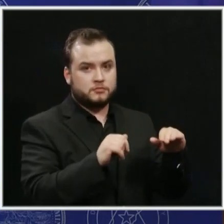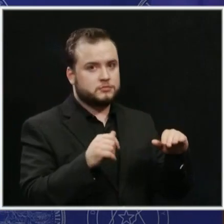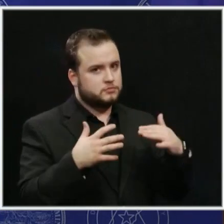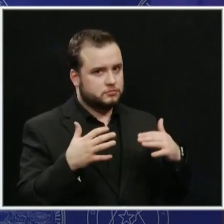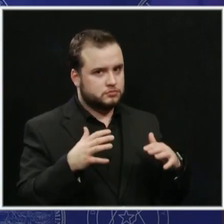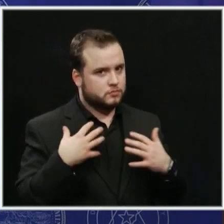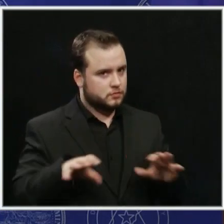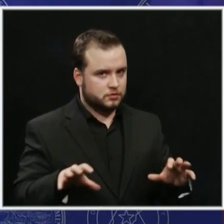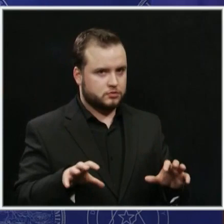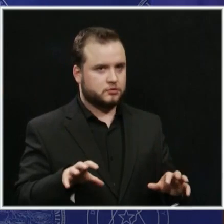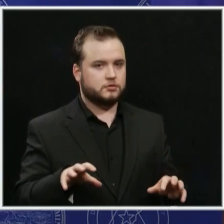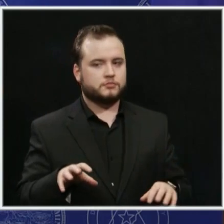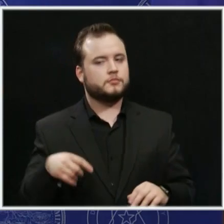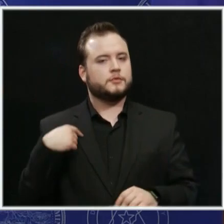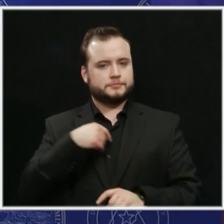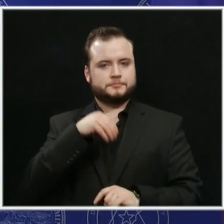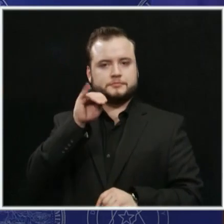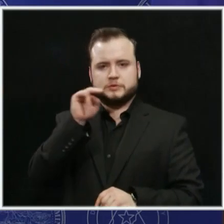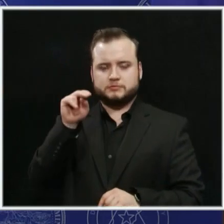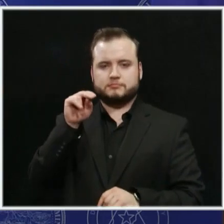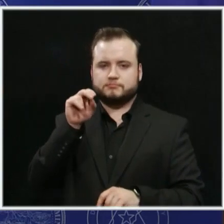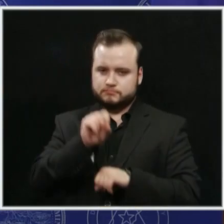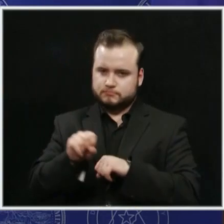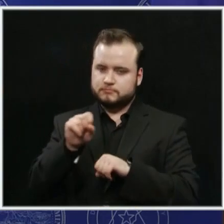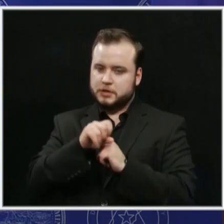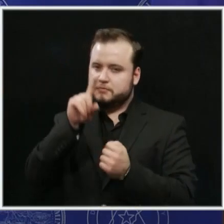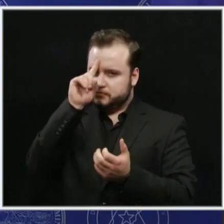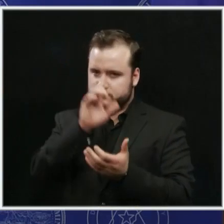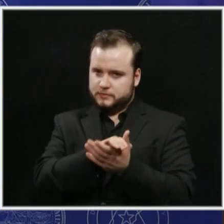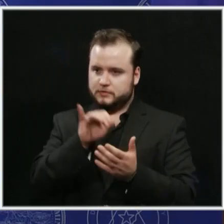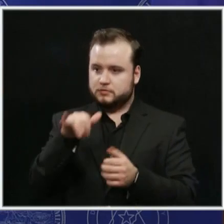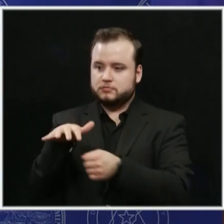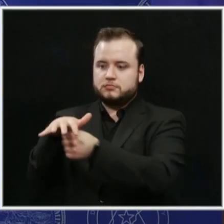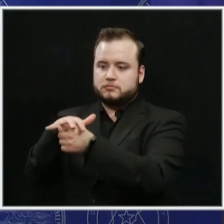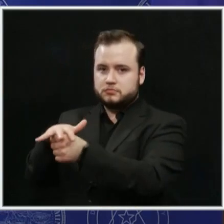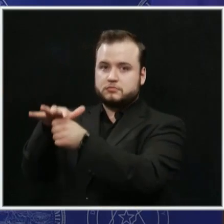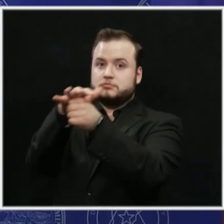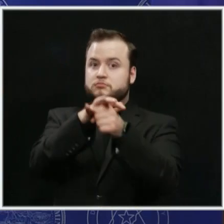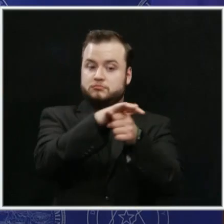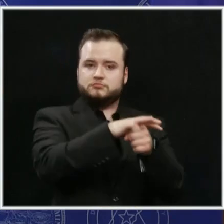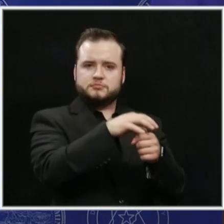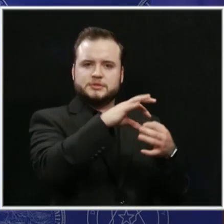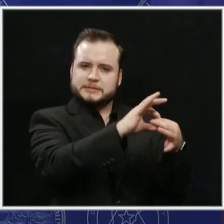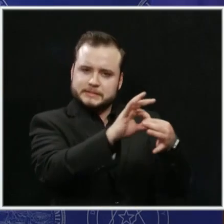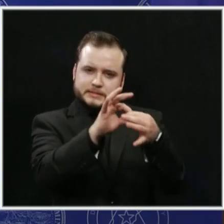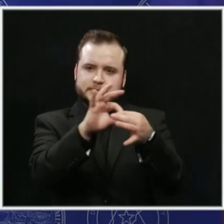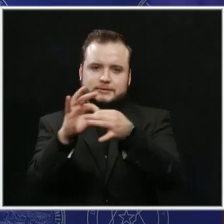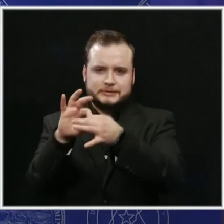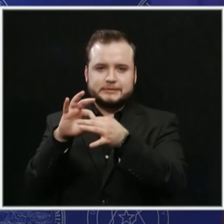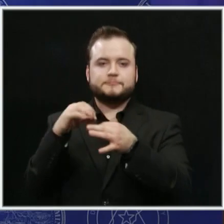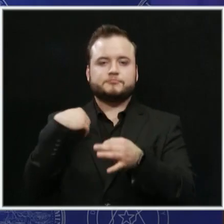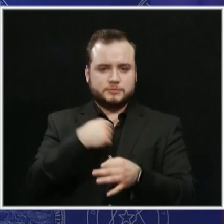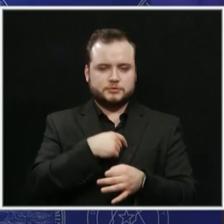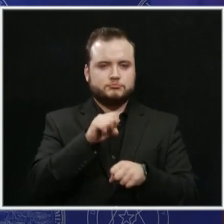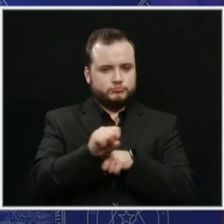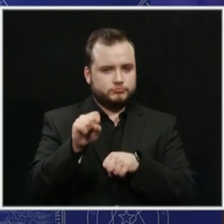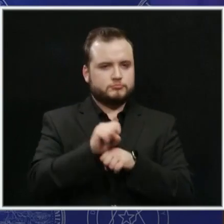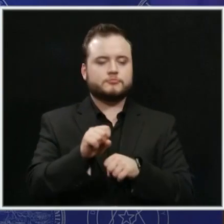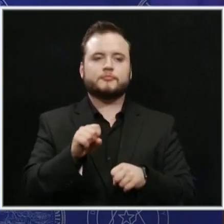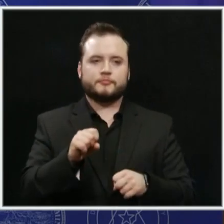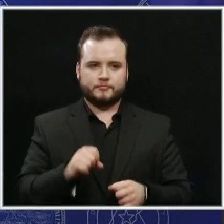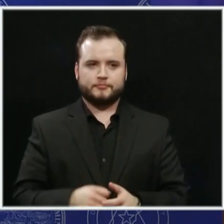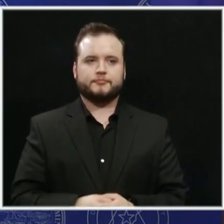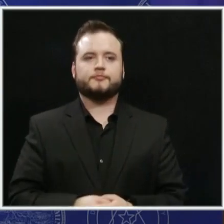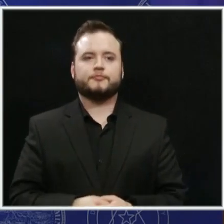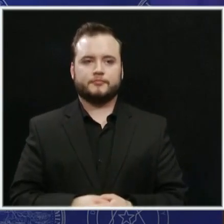regional partnership is the way to go. We agree with the administration's phased approach of bringing things back online. We